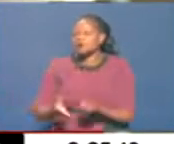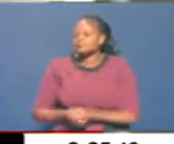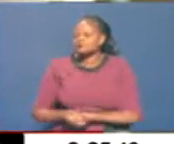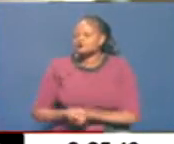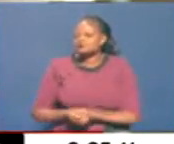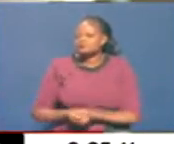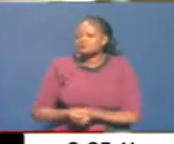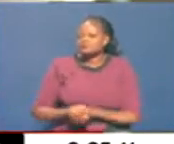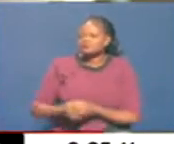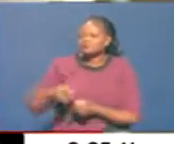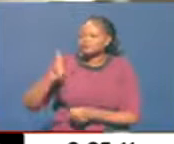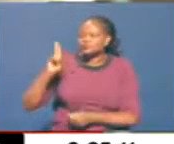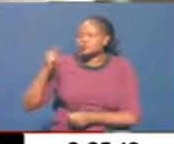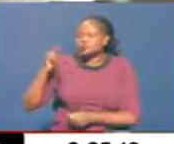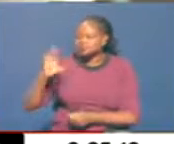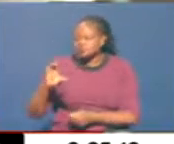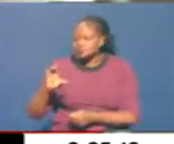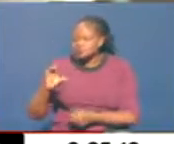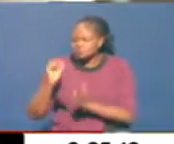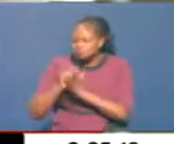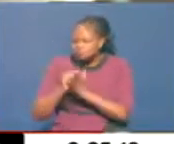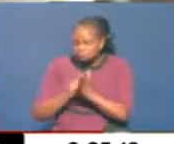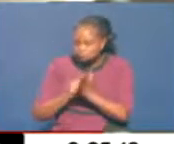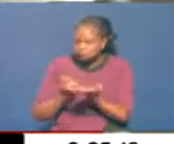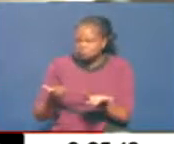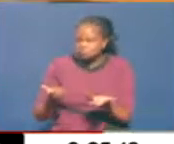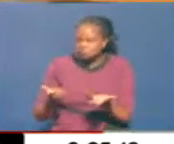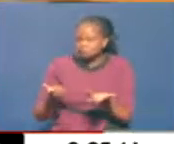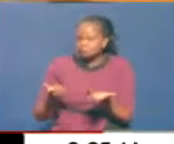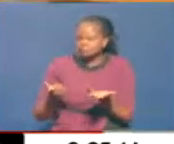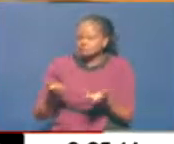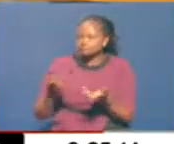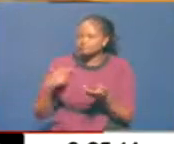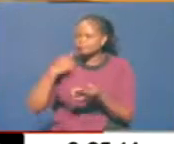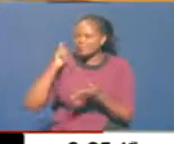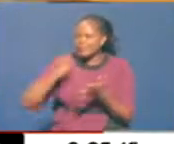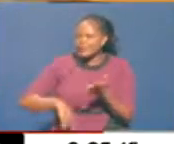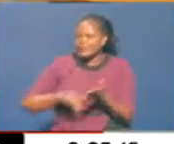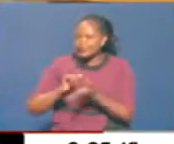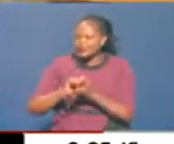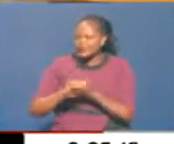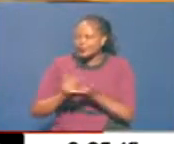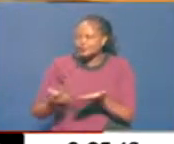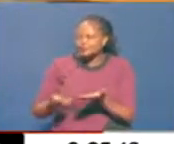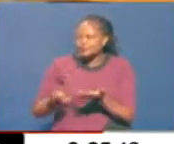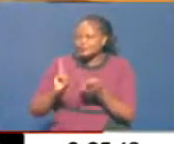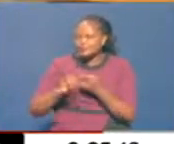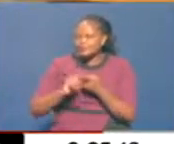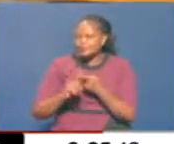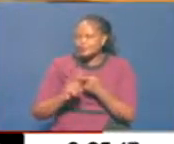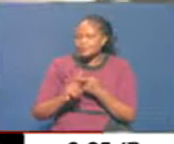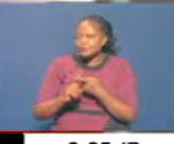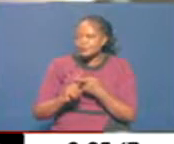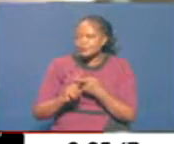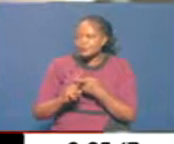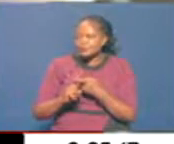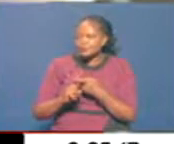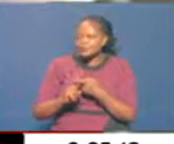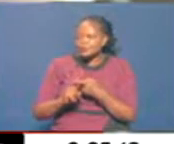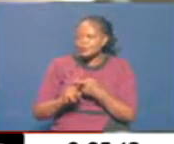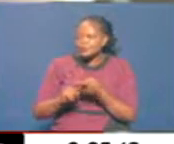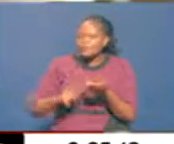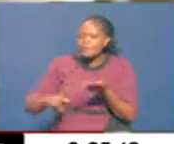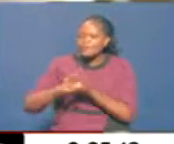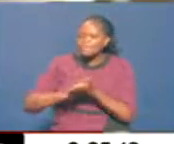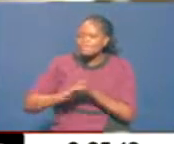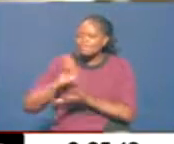UHC agenda and making it come into life. And I can tell you, Purity, for one, the pure basics of the UHC agenda,